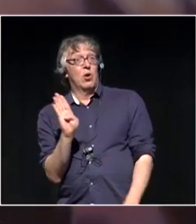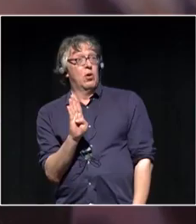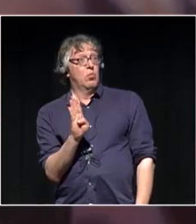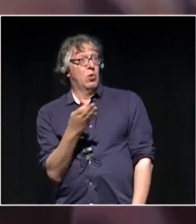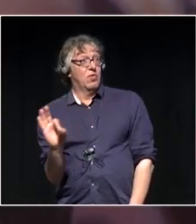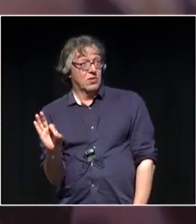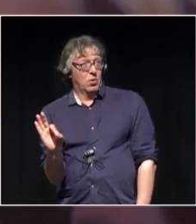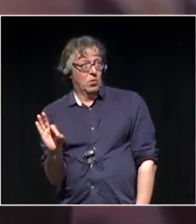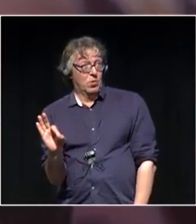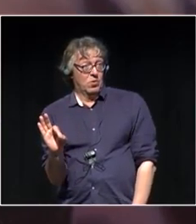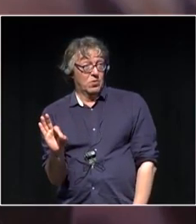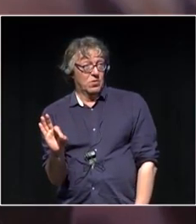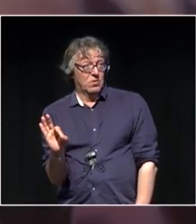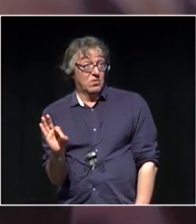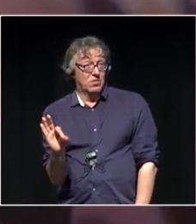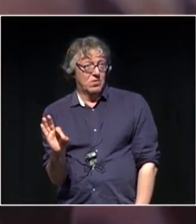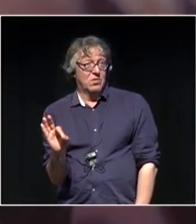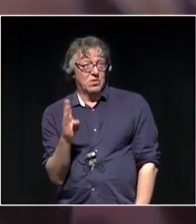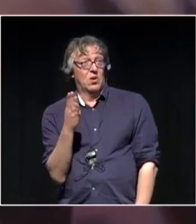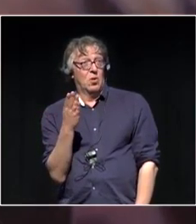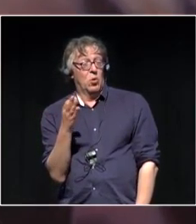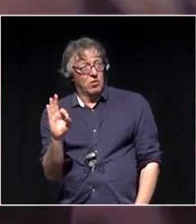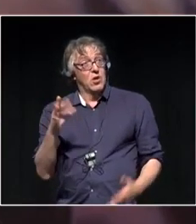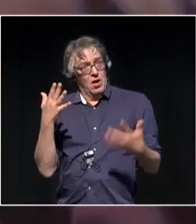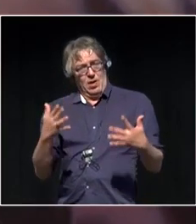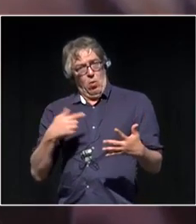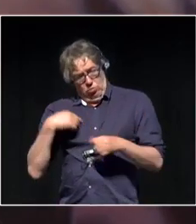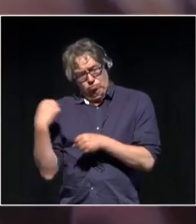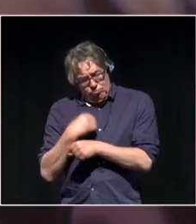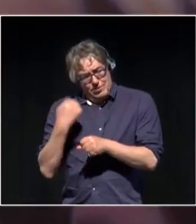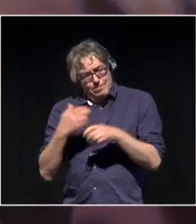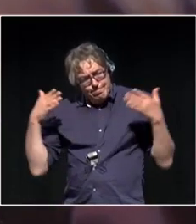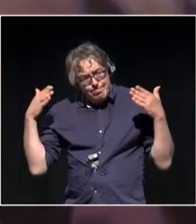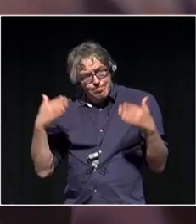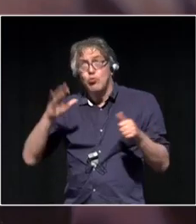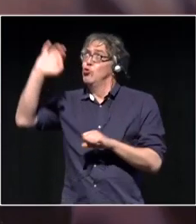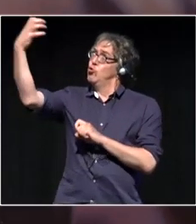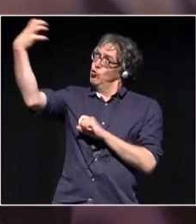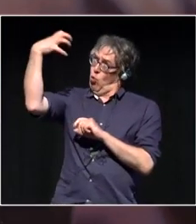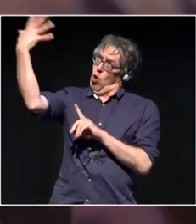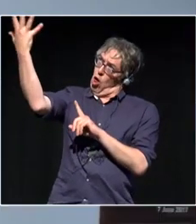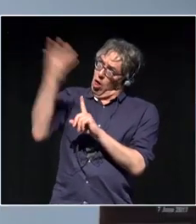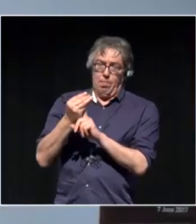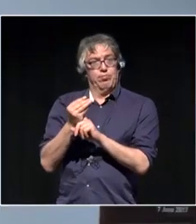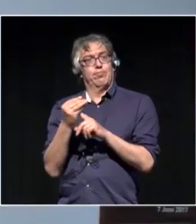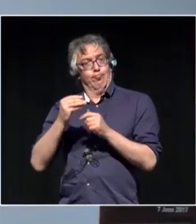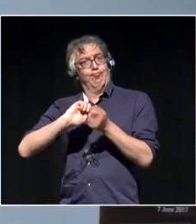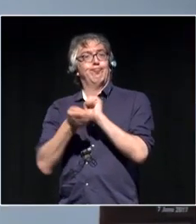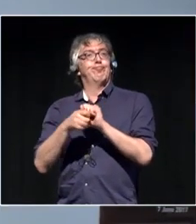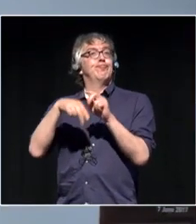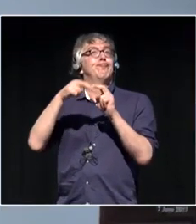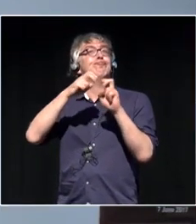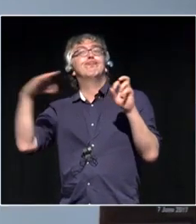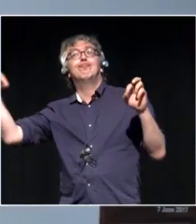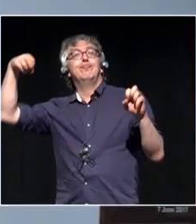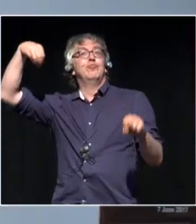example, this is something that we are working on, and solar energy is something we're working on, and like I said, renewable